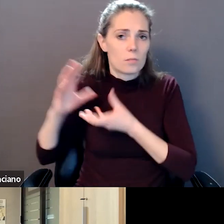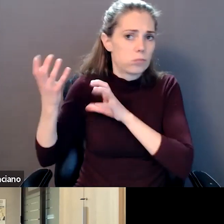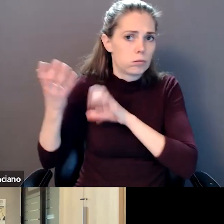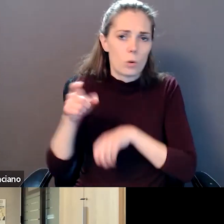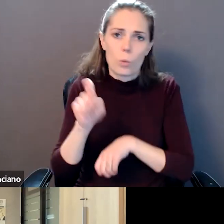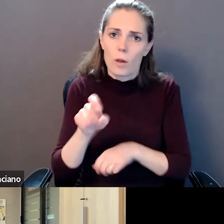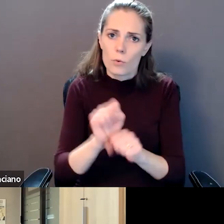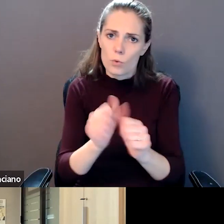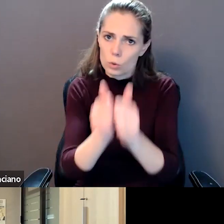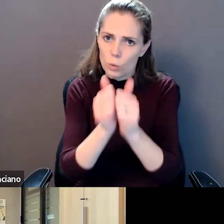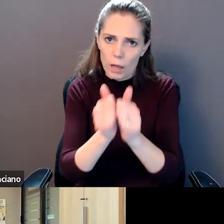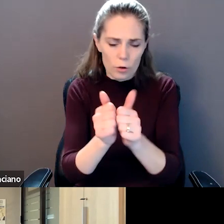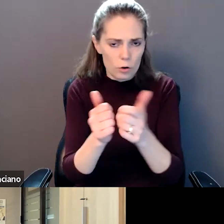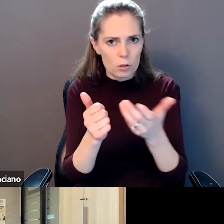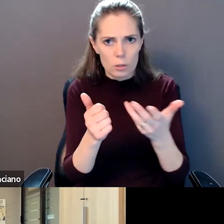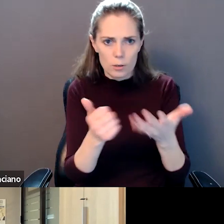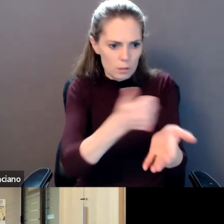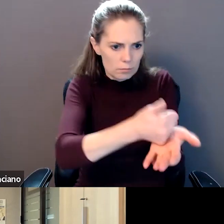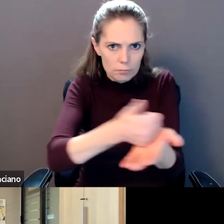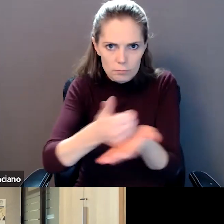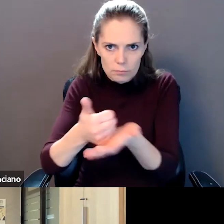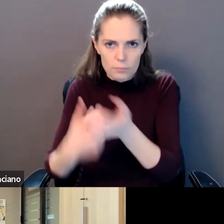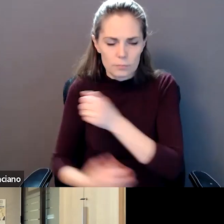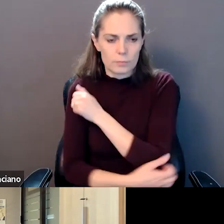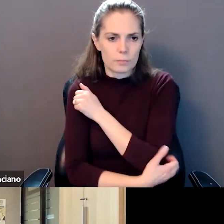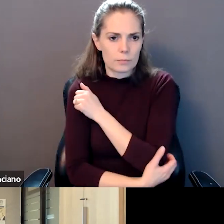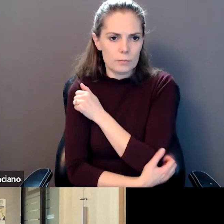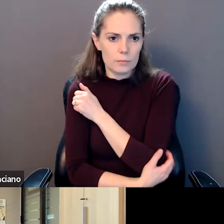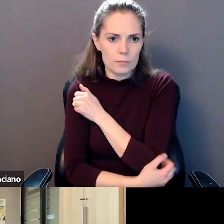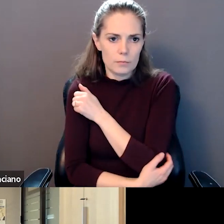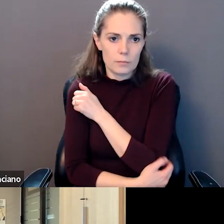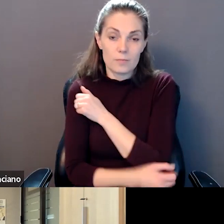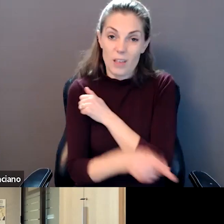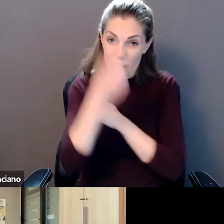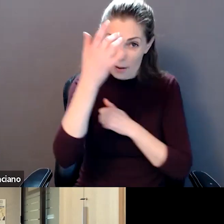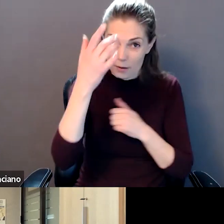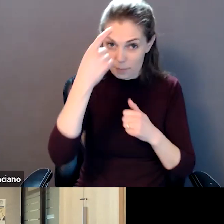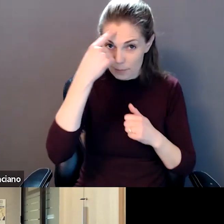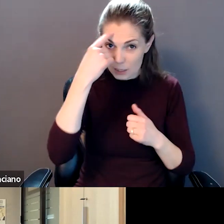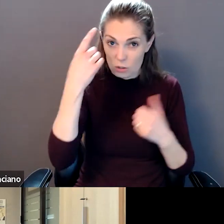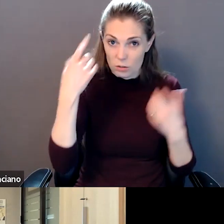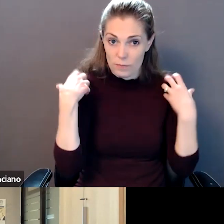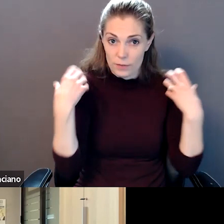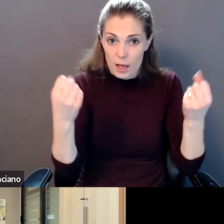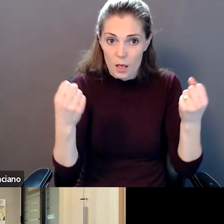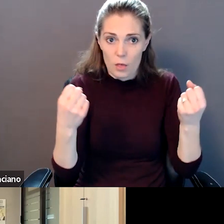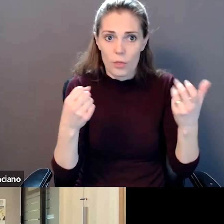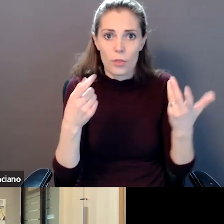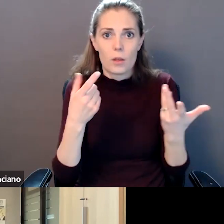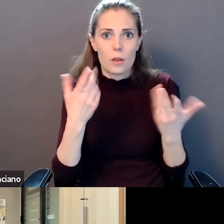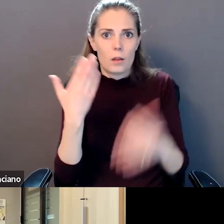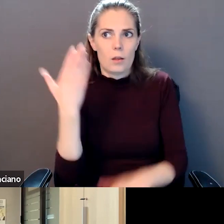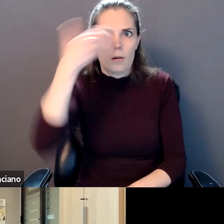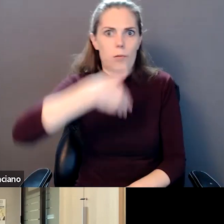to address that. And so often, this is an unseen disability that people have to labor with, and where all of us